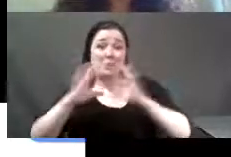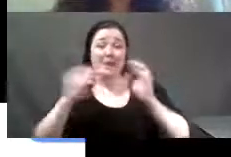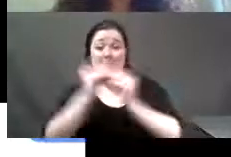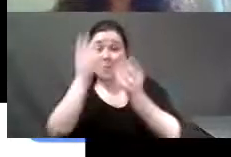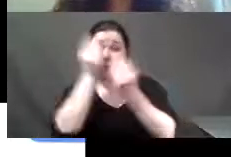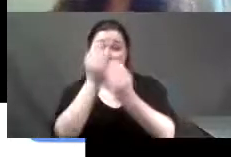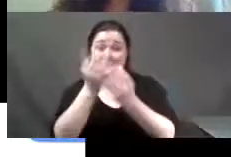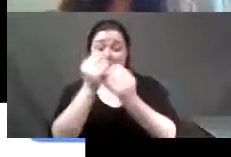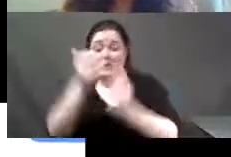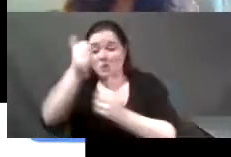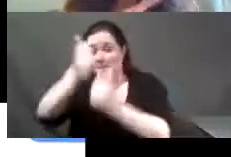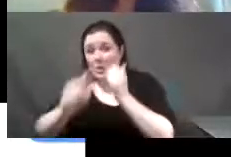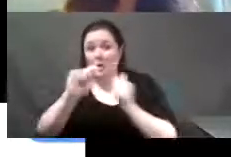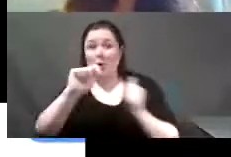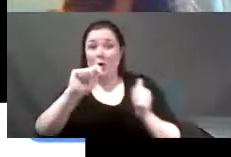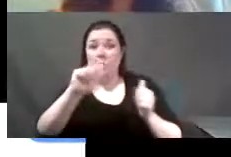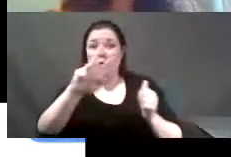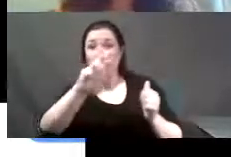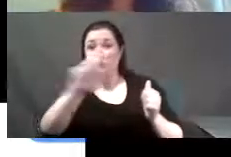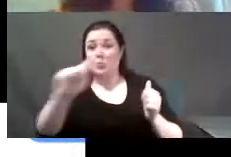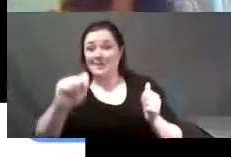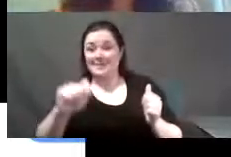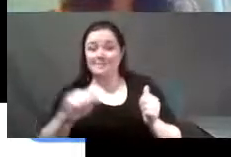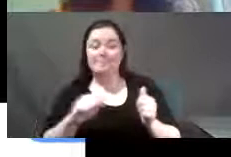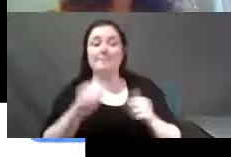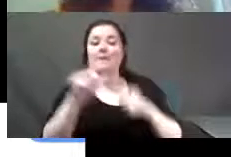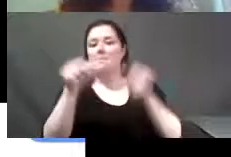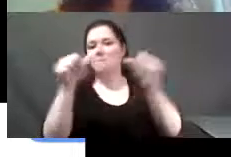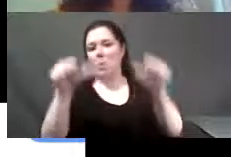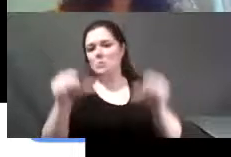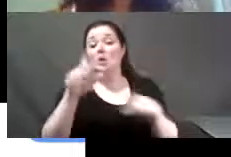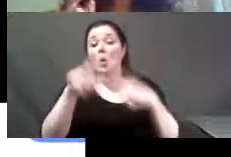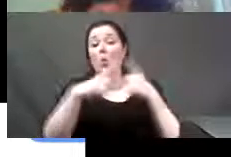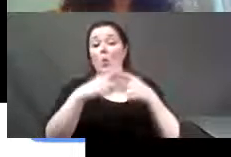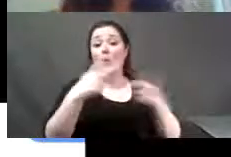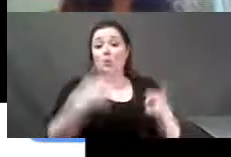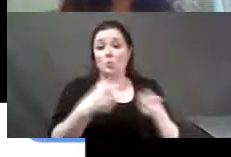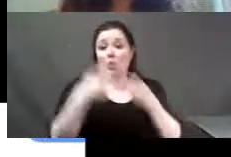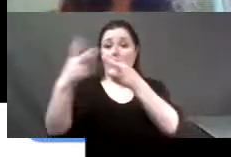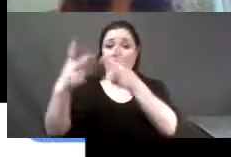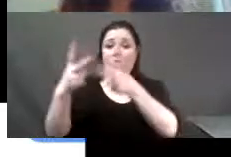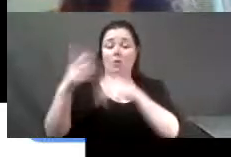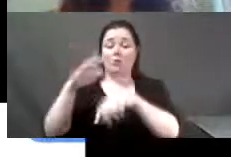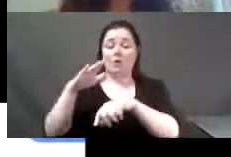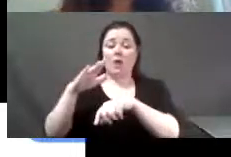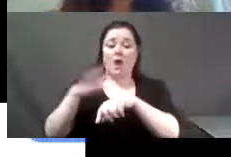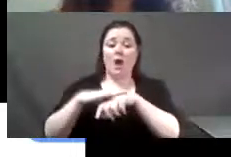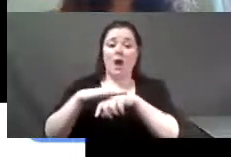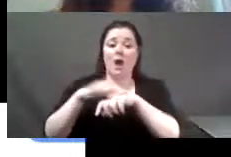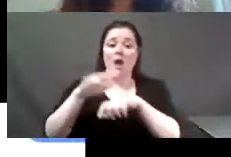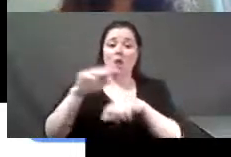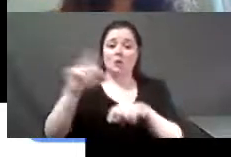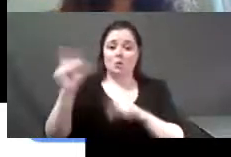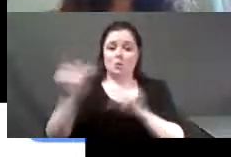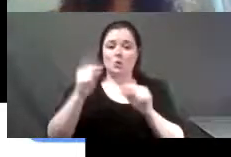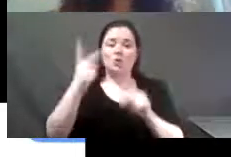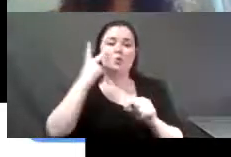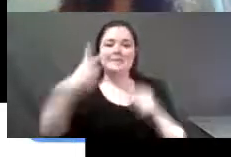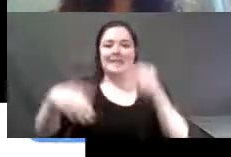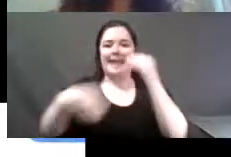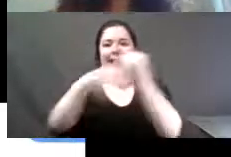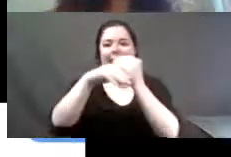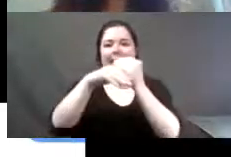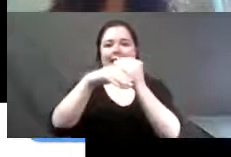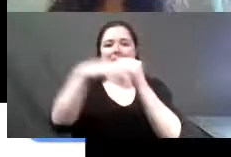tweet. When you upload a photo on Twitter, you'll see the add the description box.